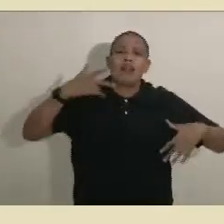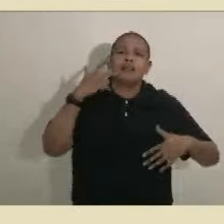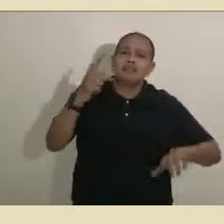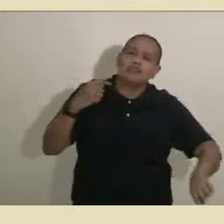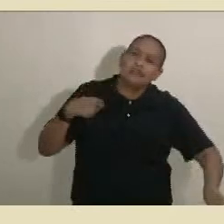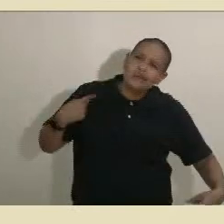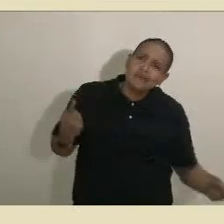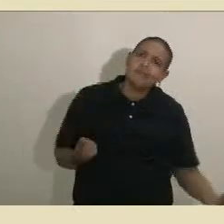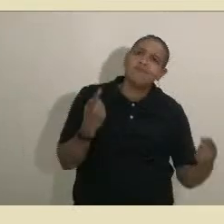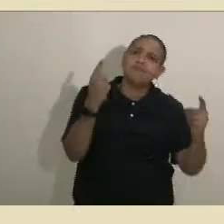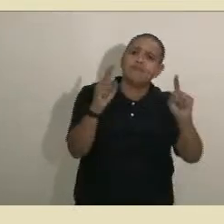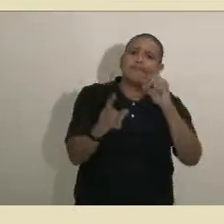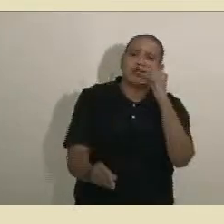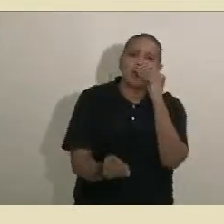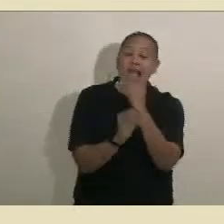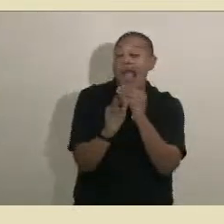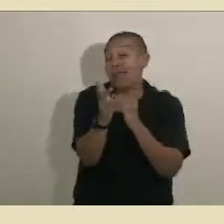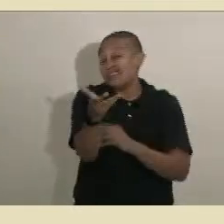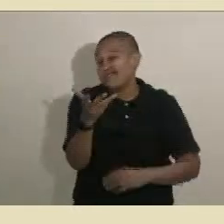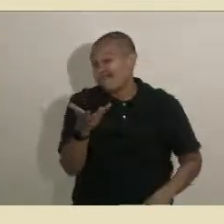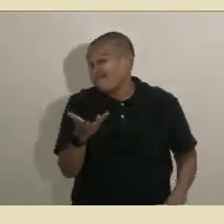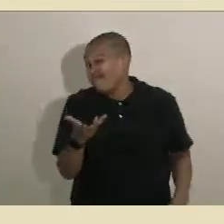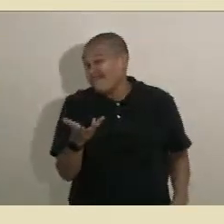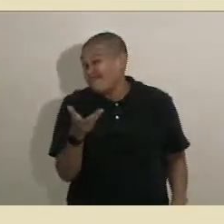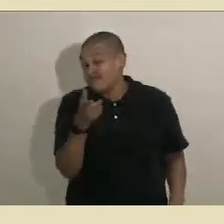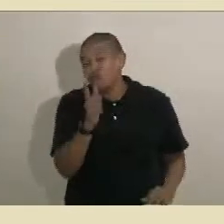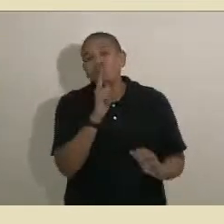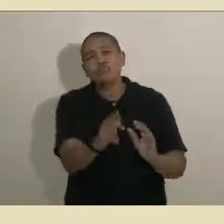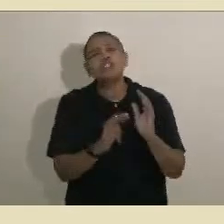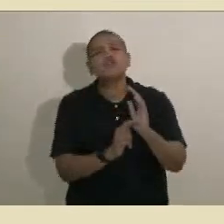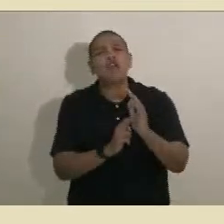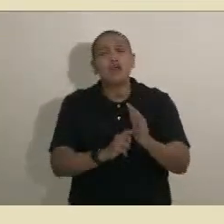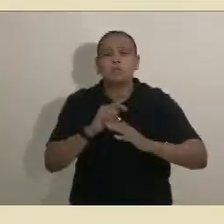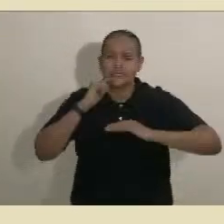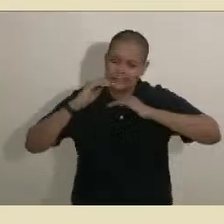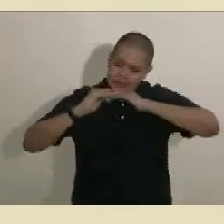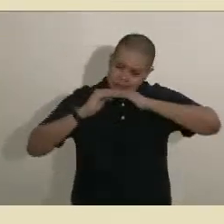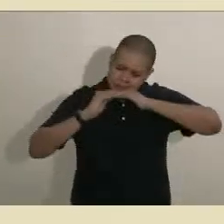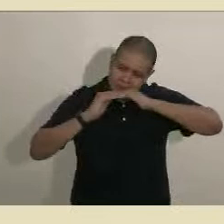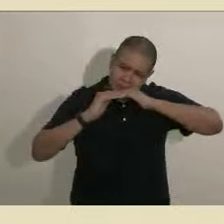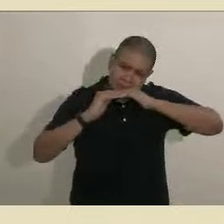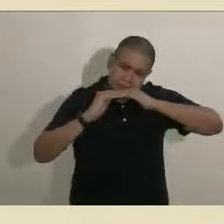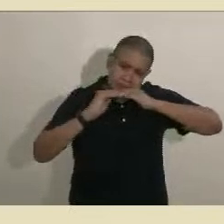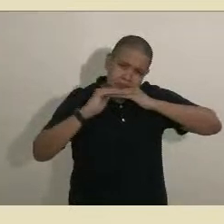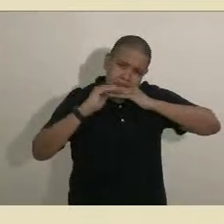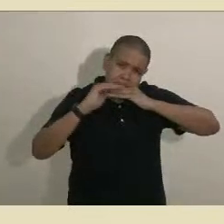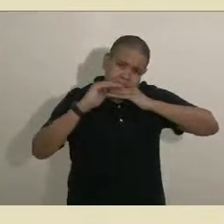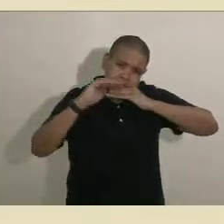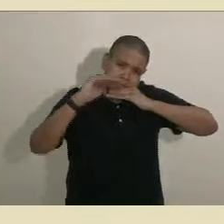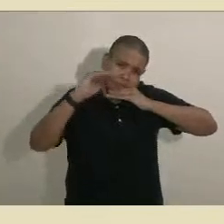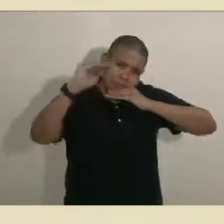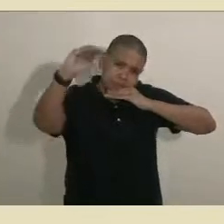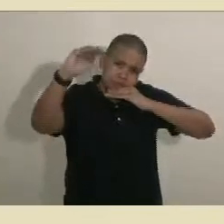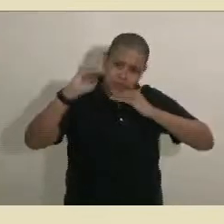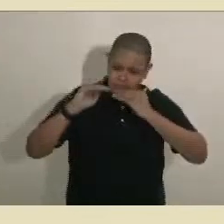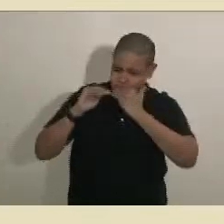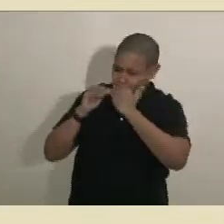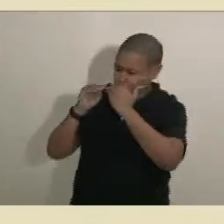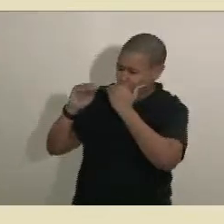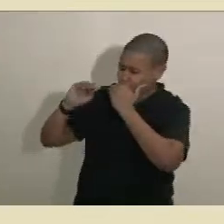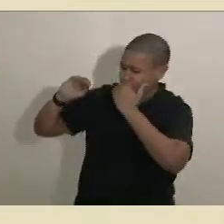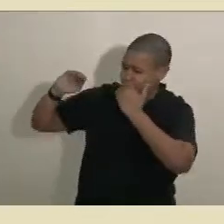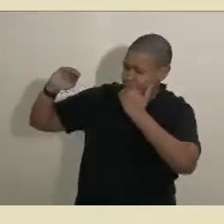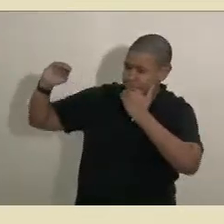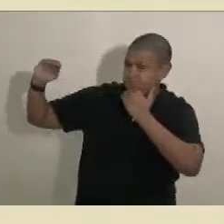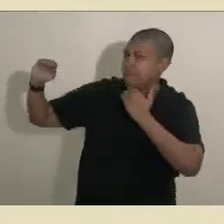while. And so that represents, the steady increase over the last couple of days. The pink line, though,